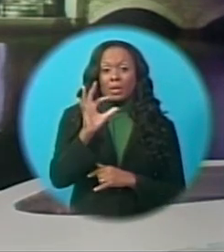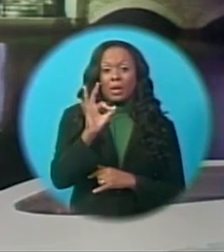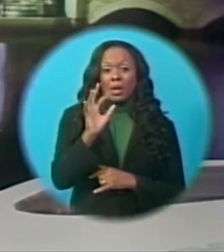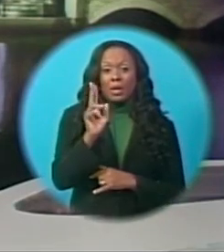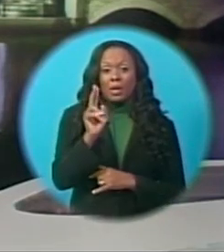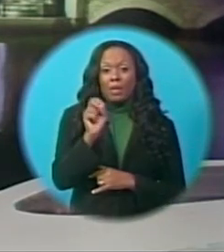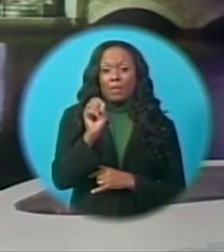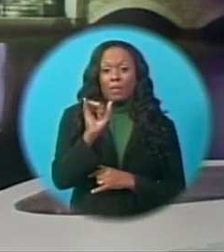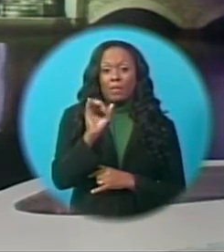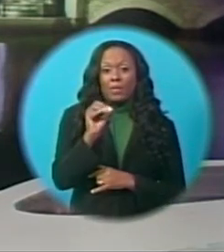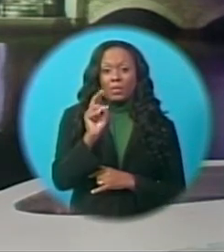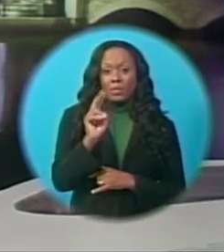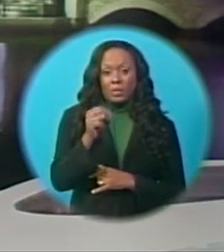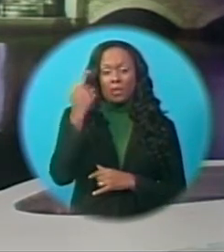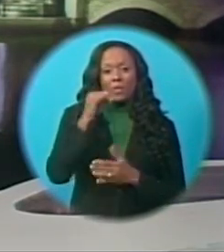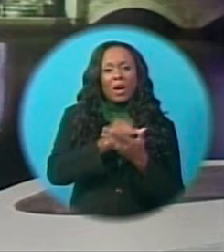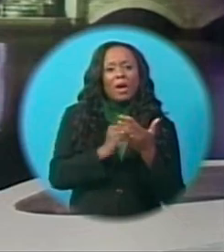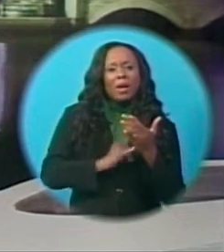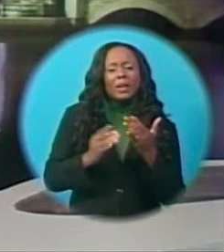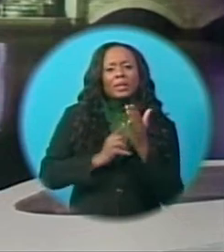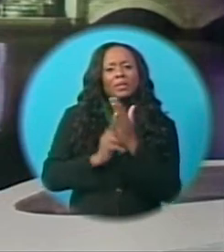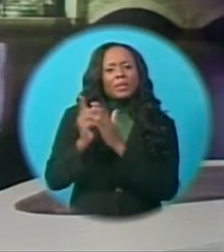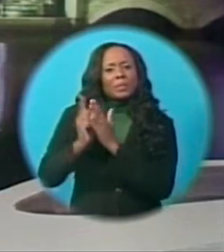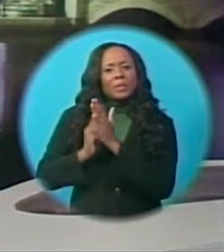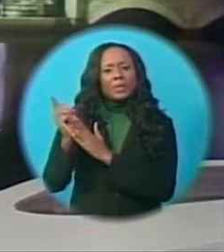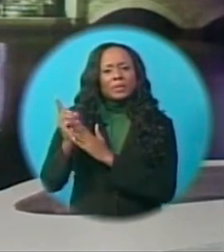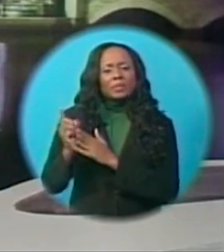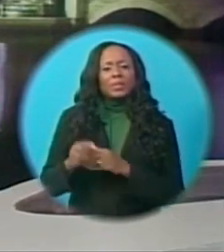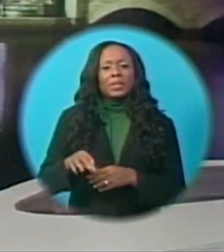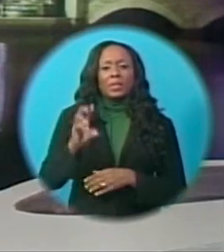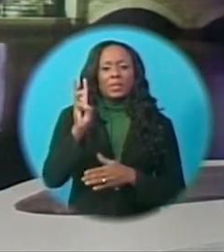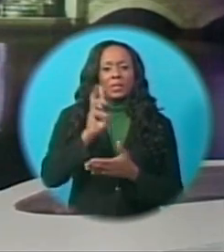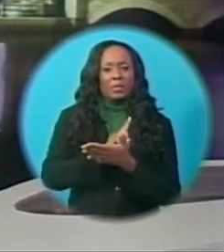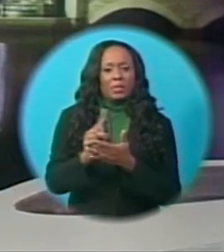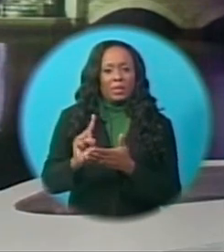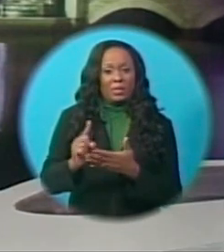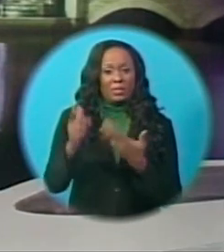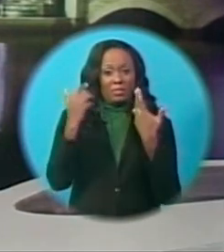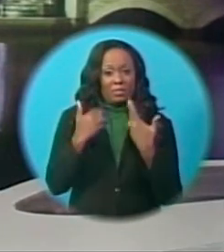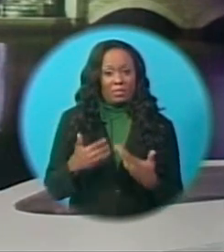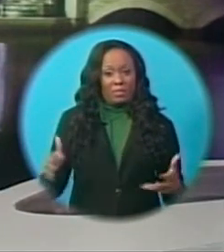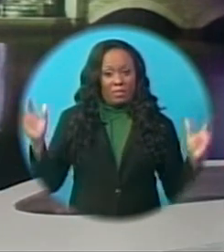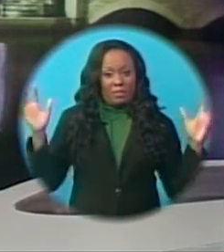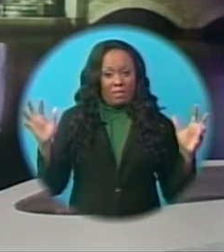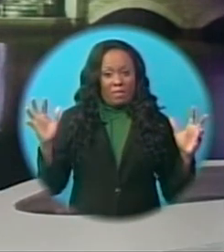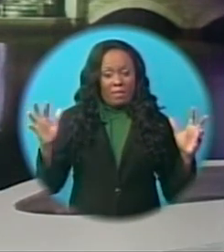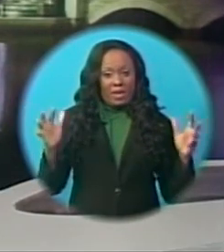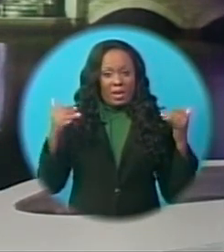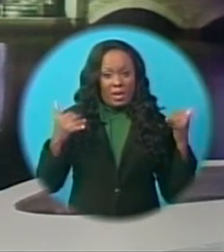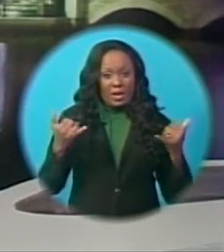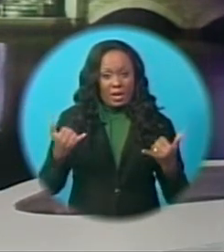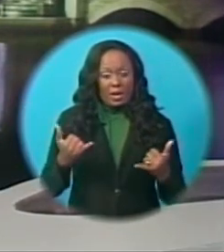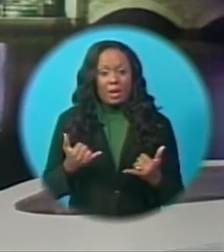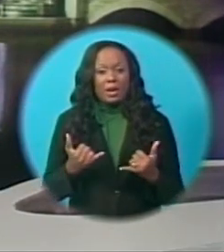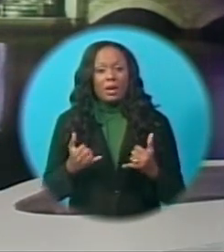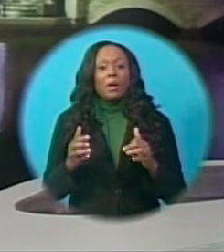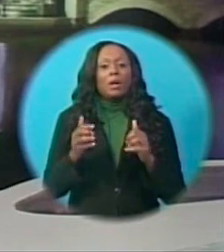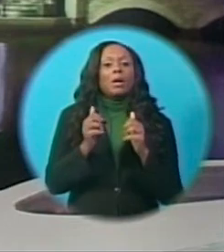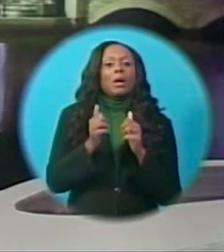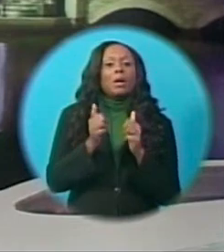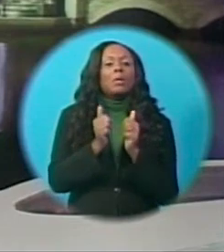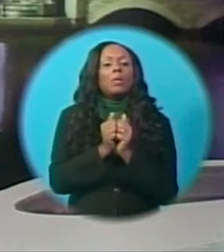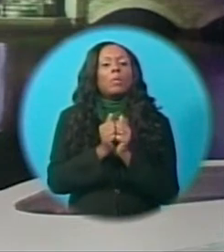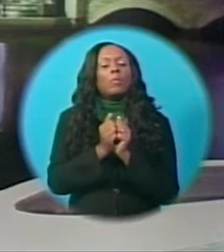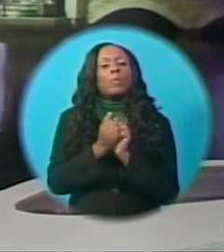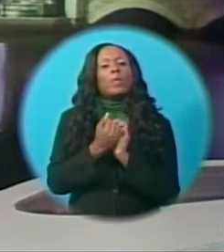development initiative developed by the Pinelands Creative Workshop. The 6-week camp came to a grand finale with the I Like Myself tribute to Ricardo Lil